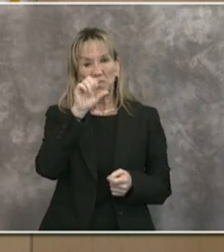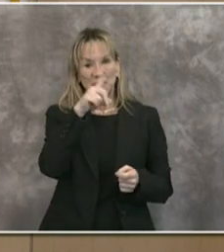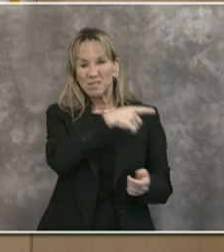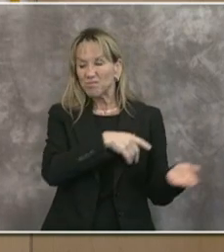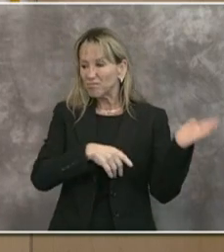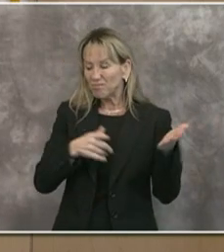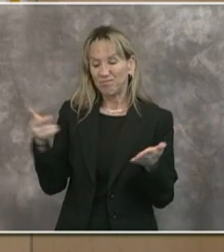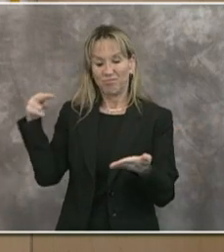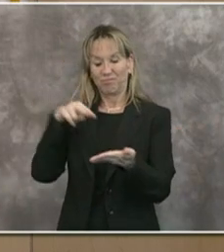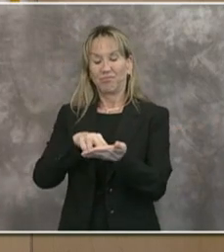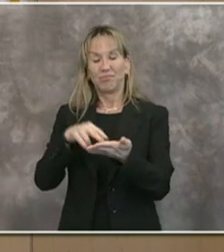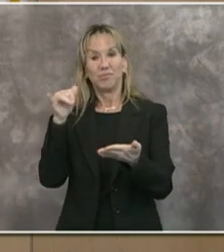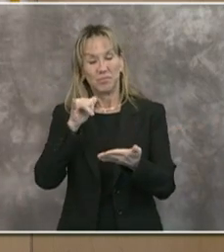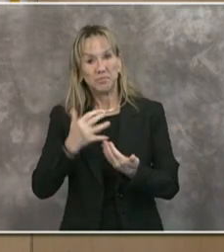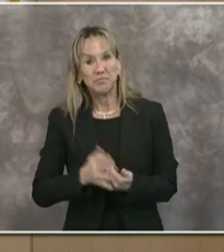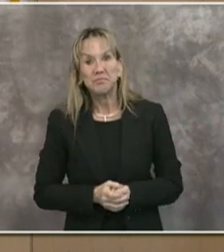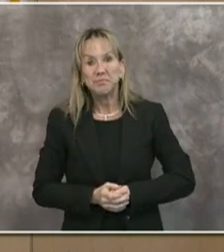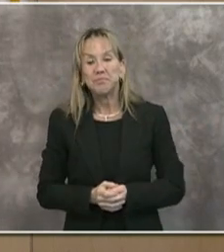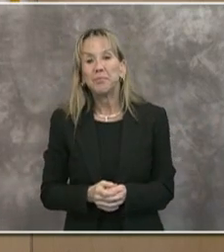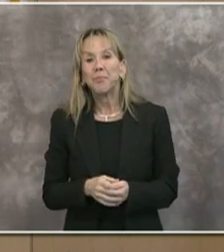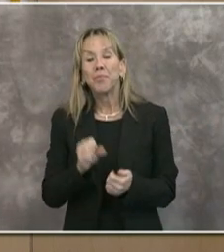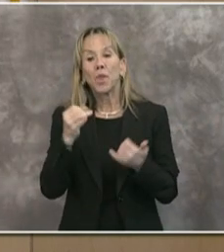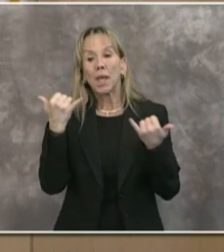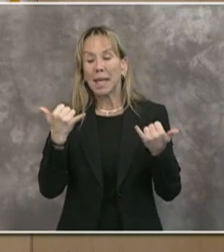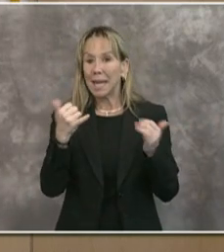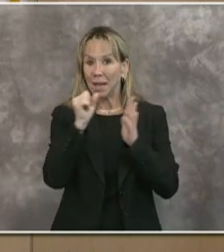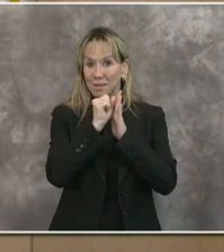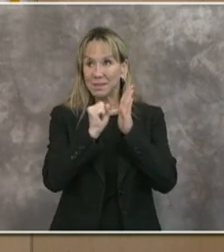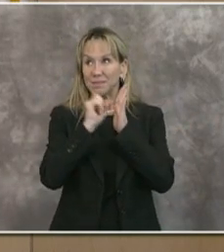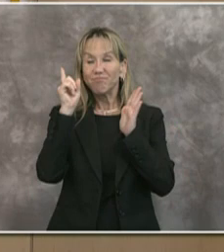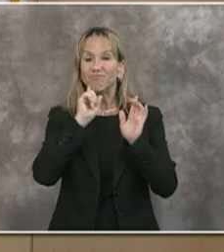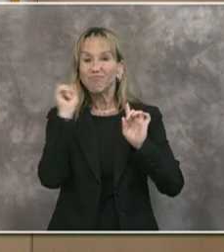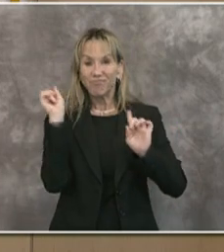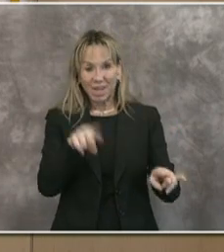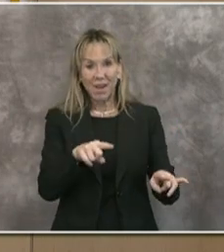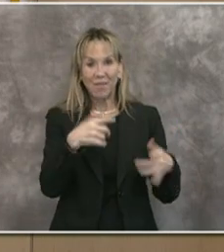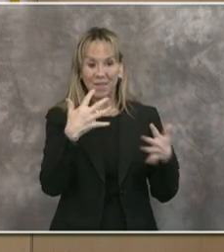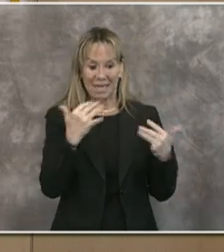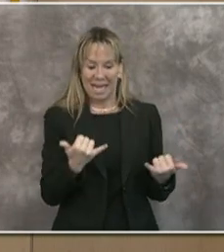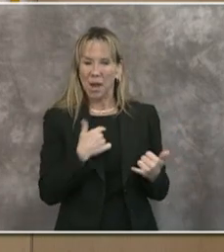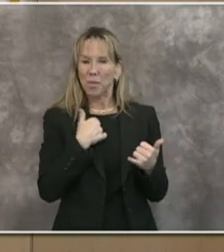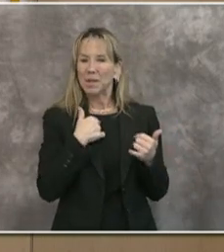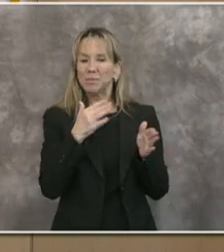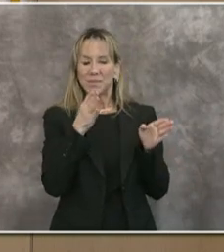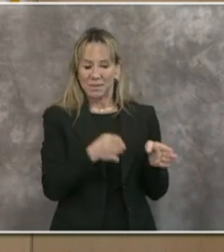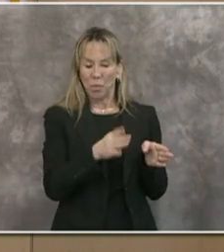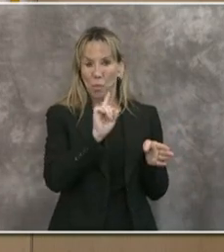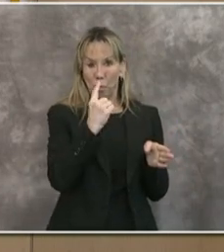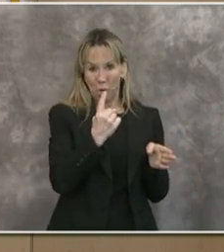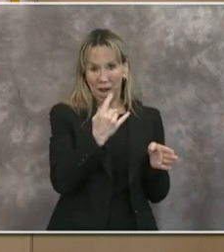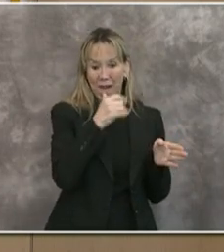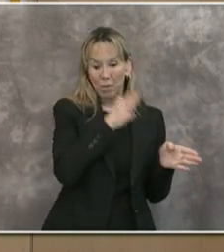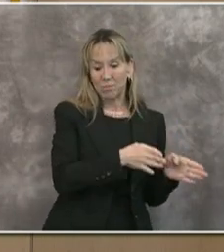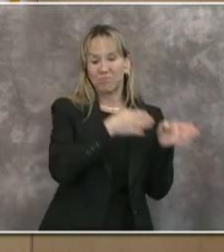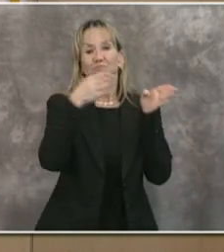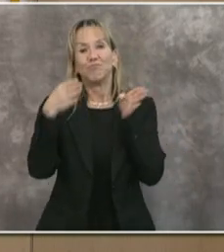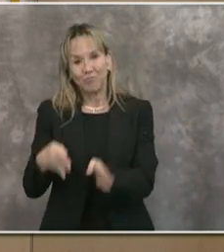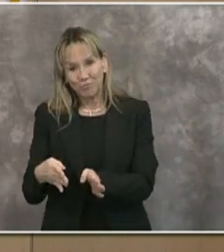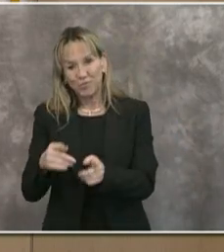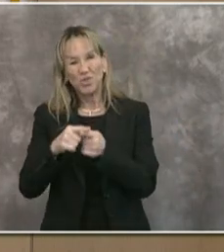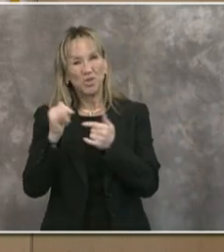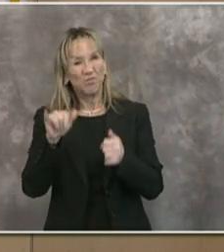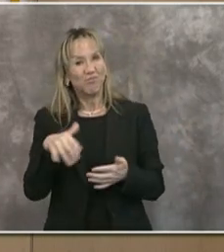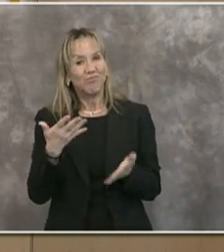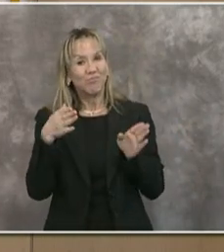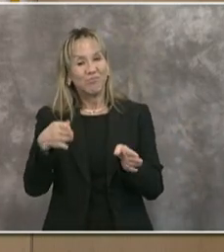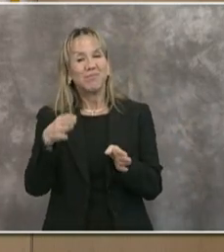yesterday, the state announced plans to move from Stage 1, which we are currently in, to Stage 2 of the California roadmap